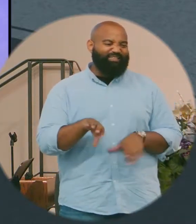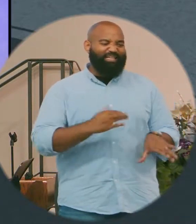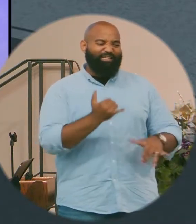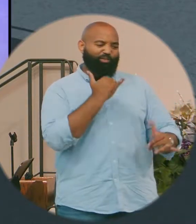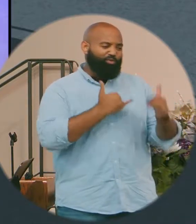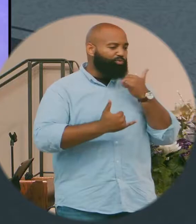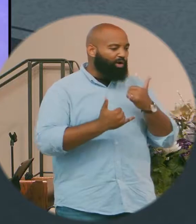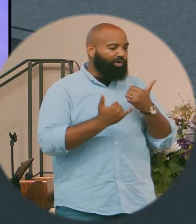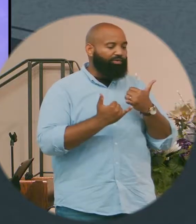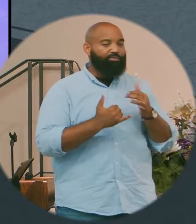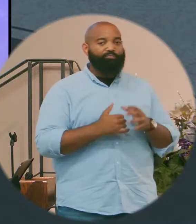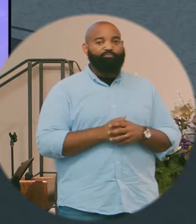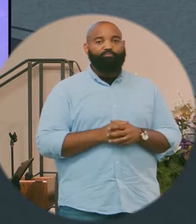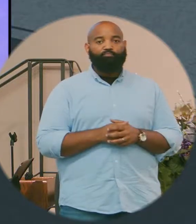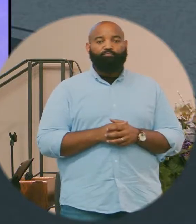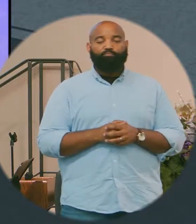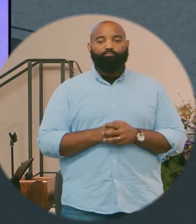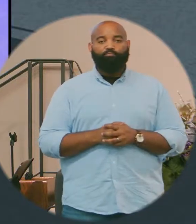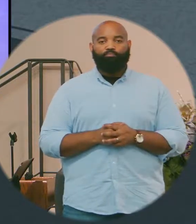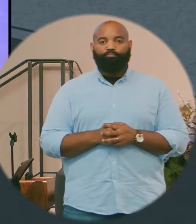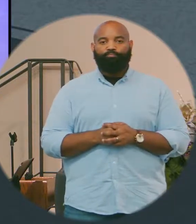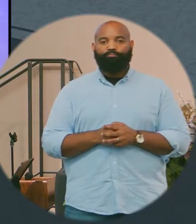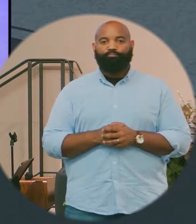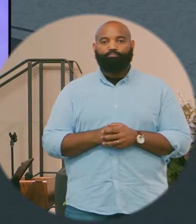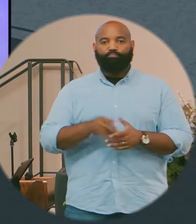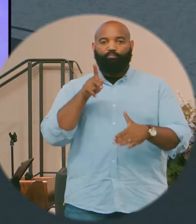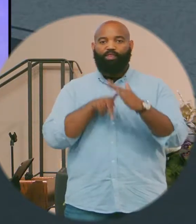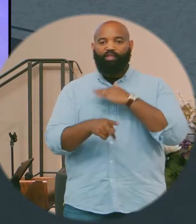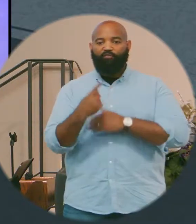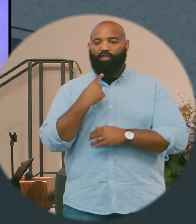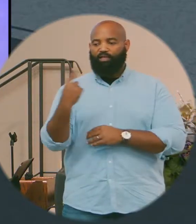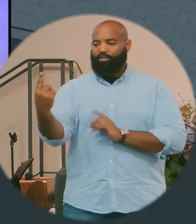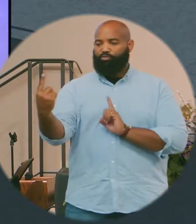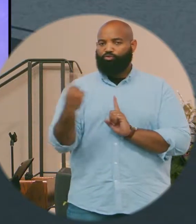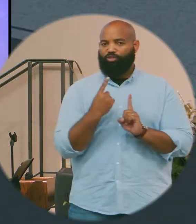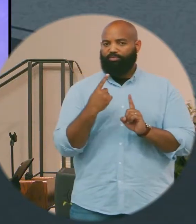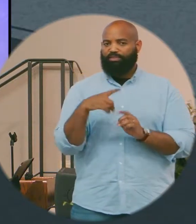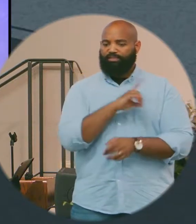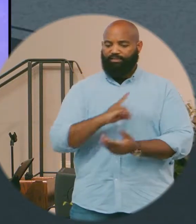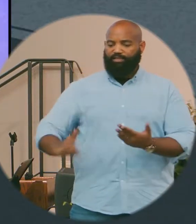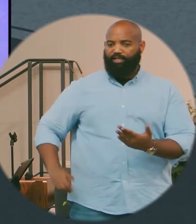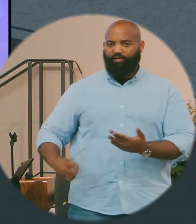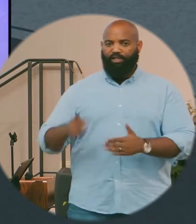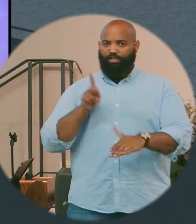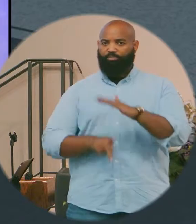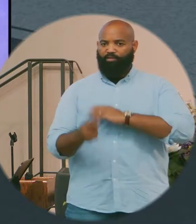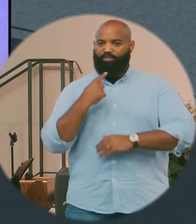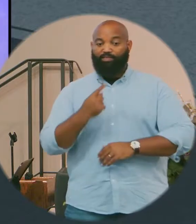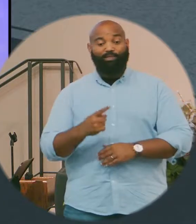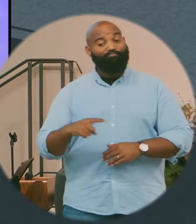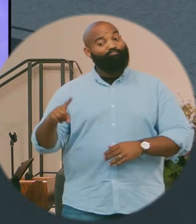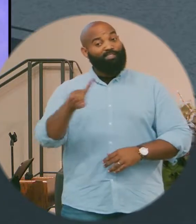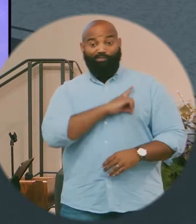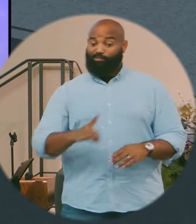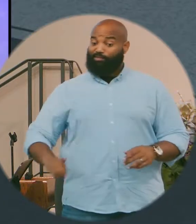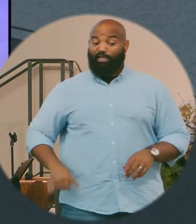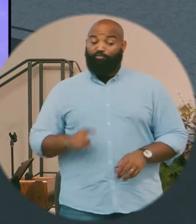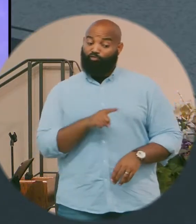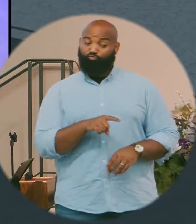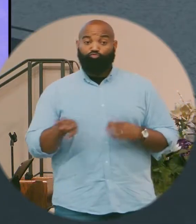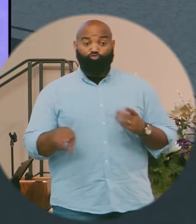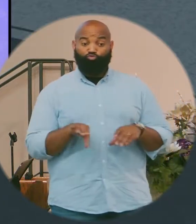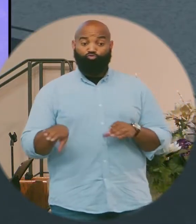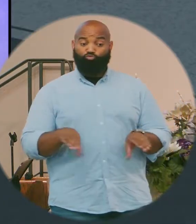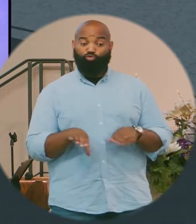wrong. The prophet Nathan came to him, and he told him what he did, and David knew exactly what he had